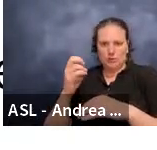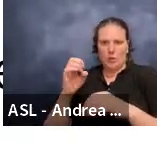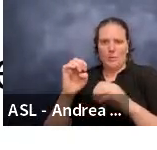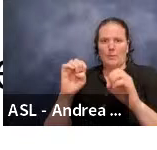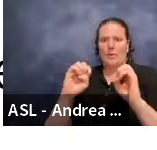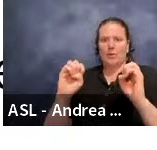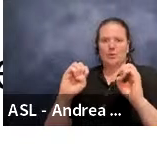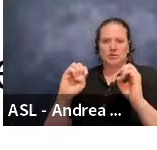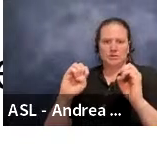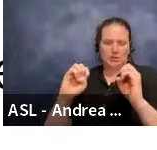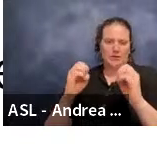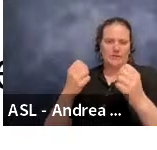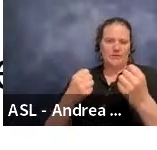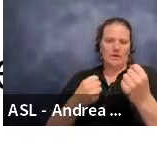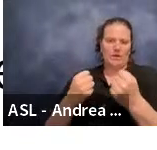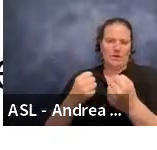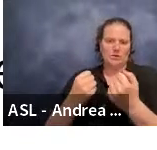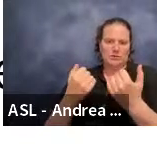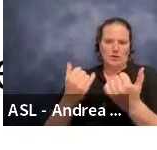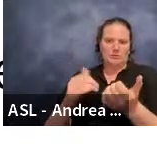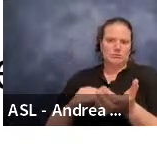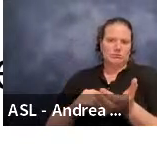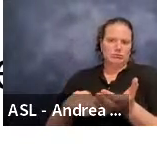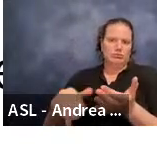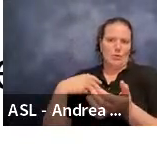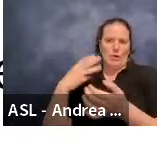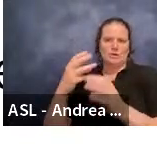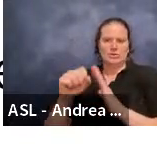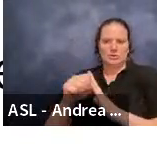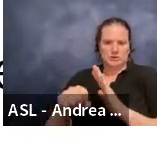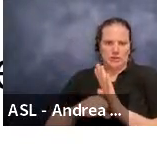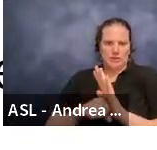vehicles, for example, are currently exempted in Washington State.